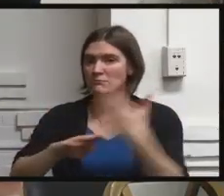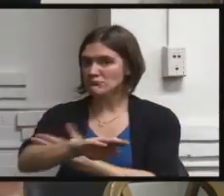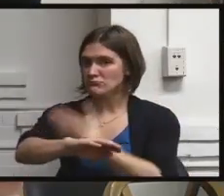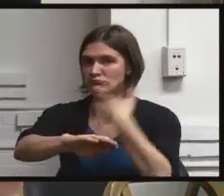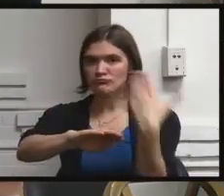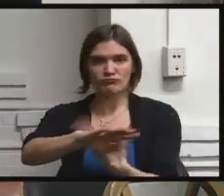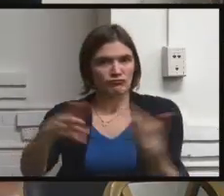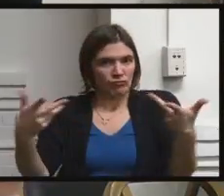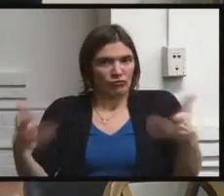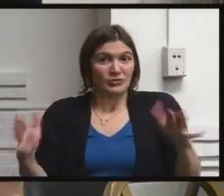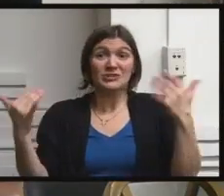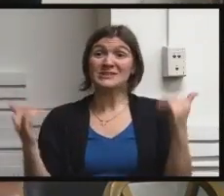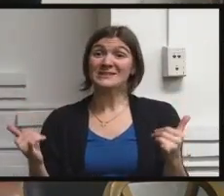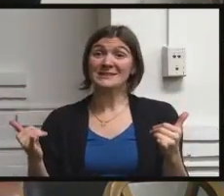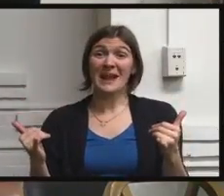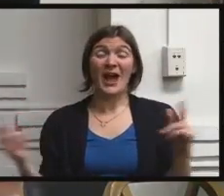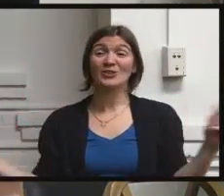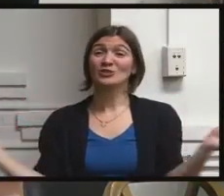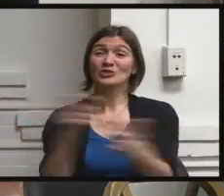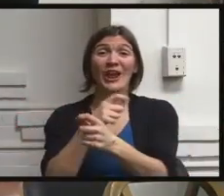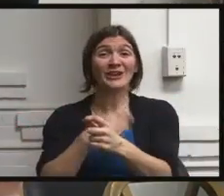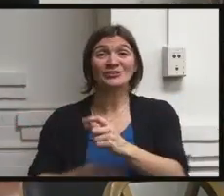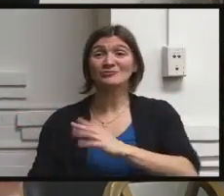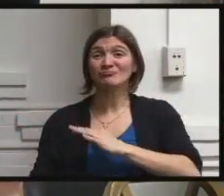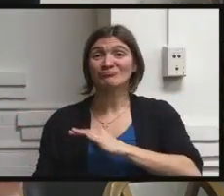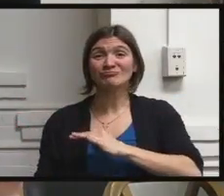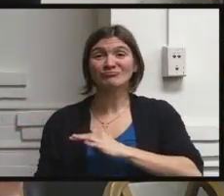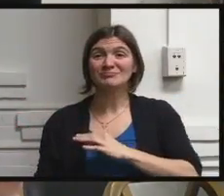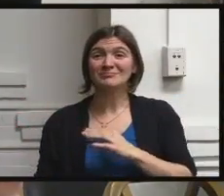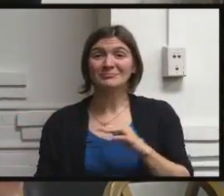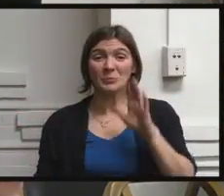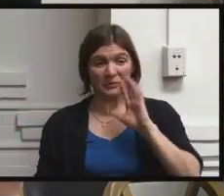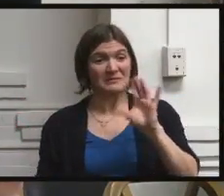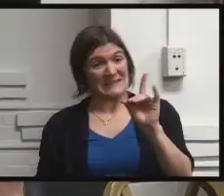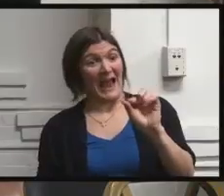it. And we're just doing an entirely different thing there. And